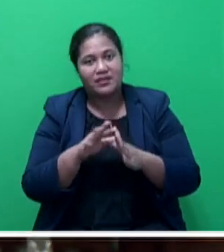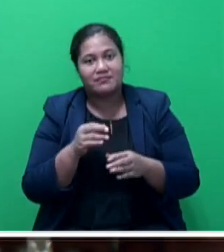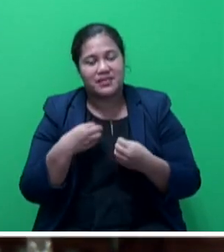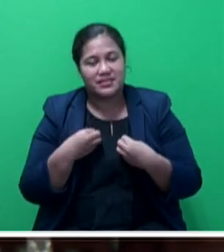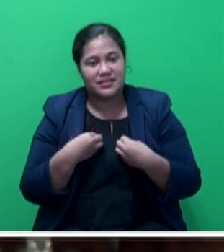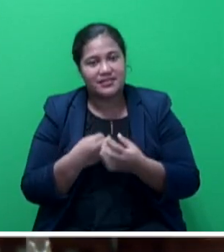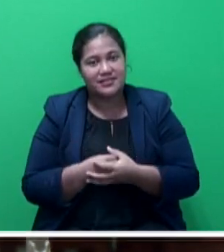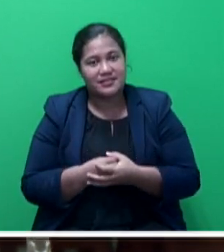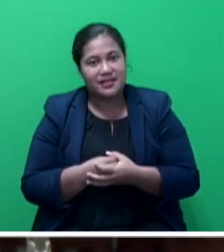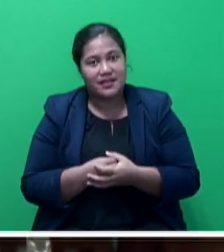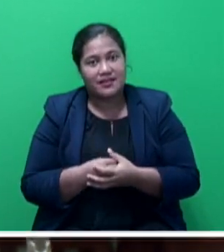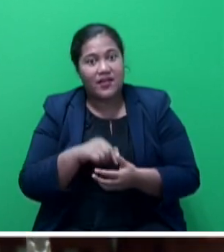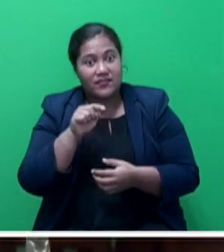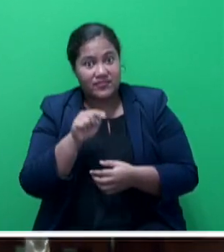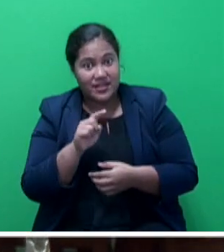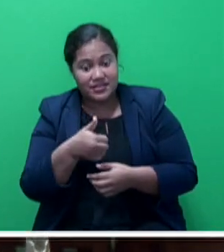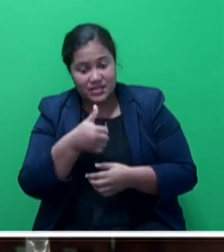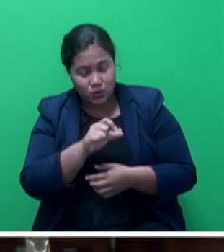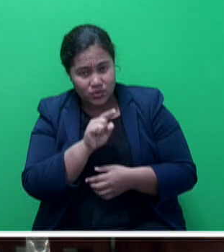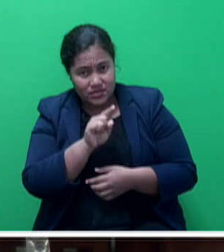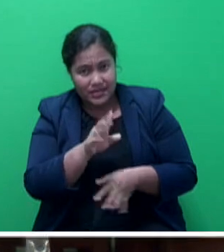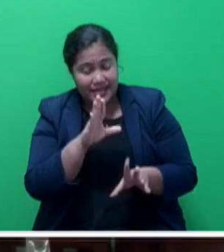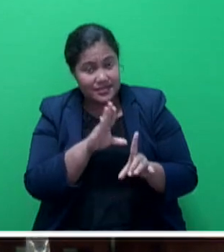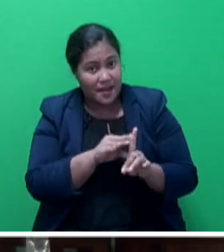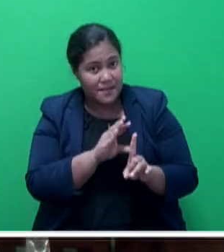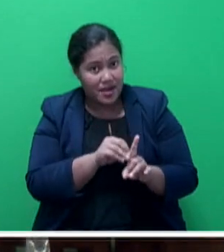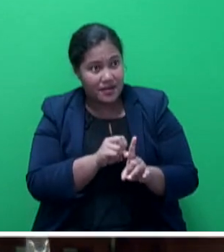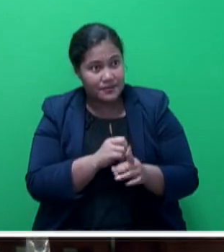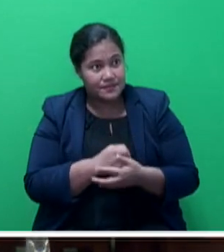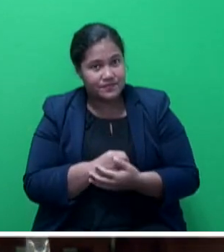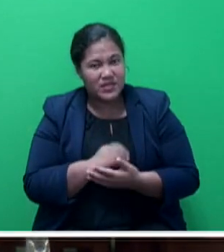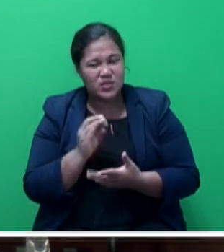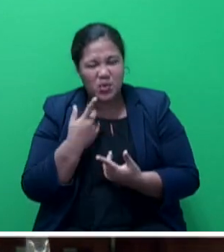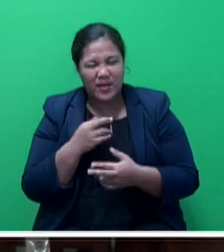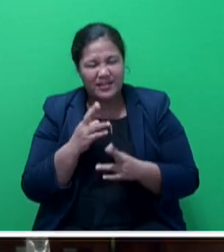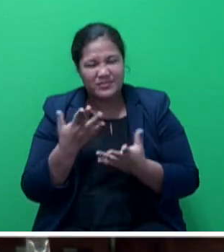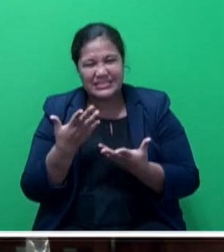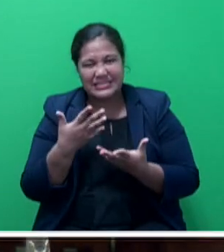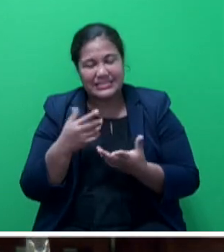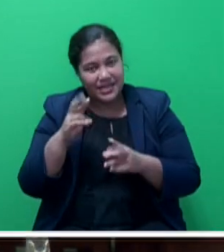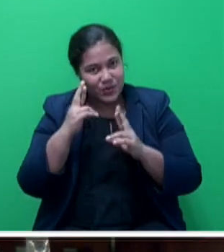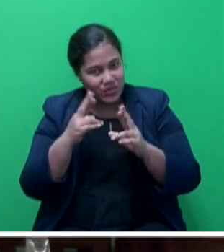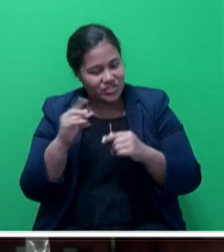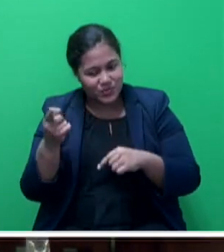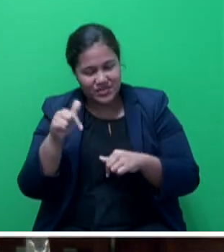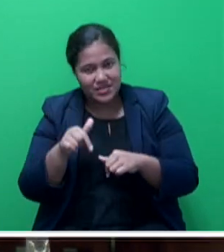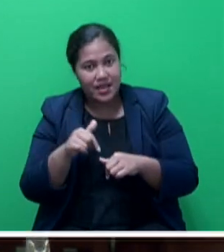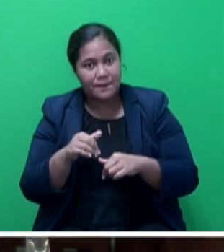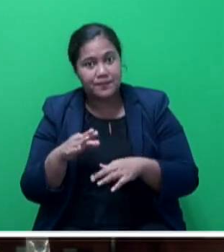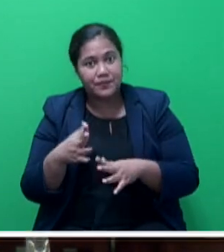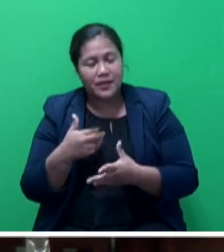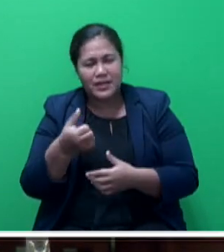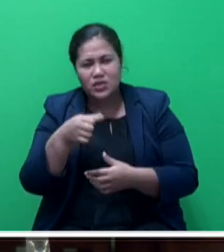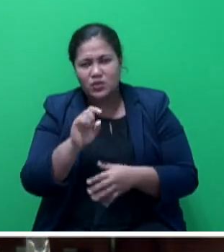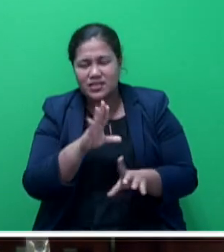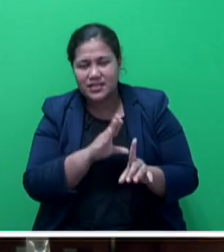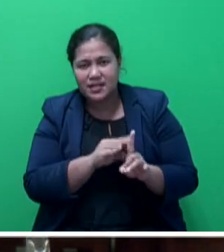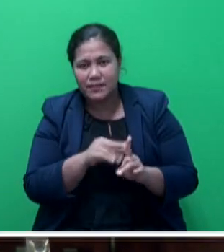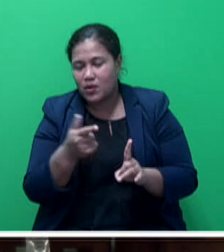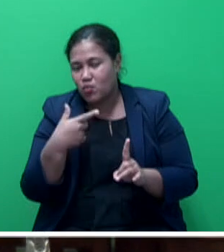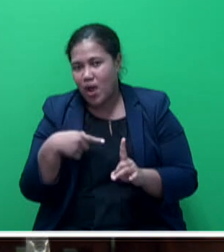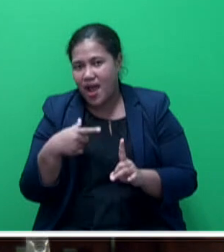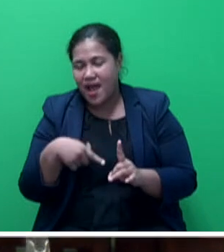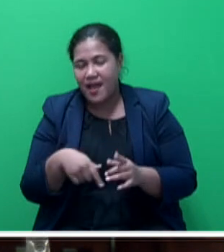that's precisely what we're doing. He used the example, and I wish he was here, he used the example that, why did